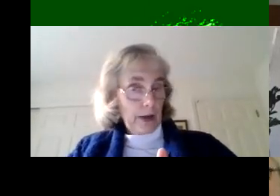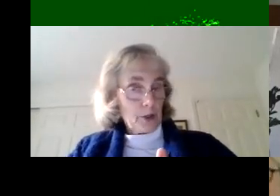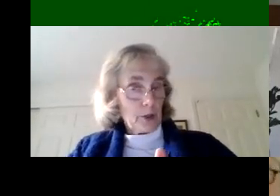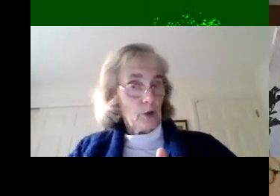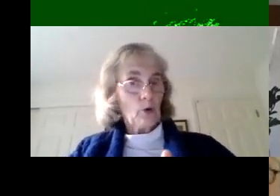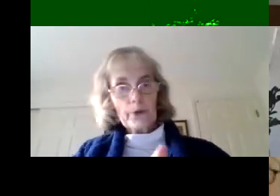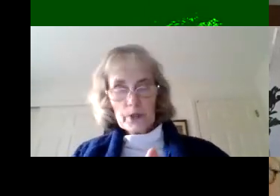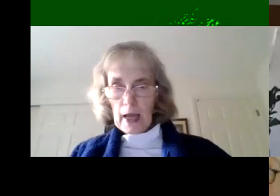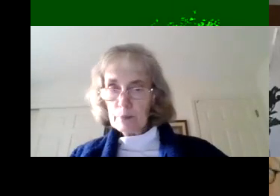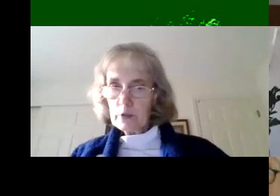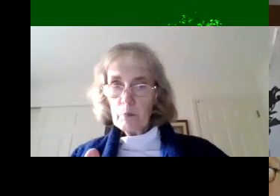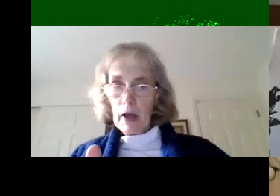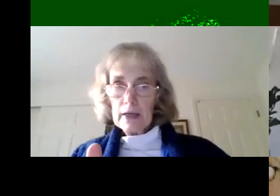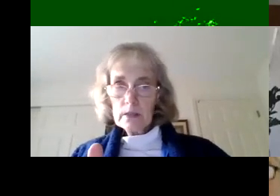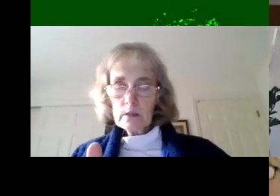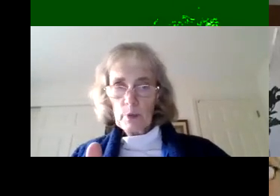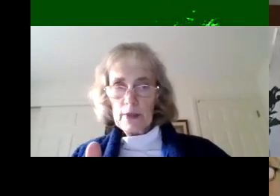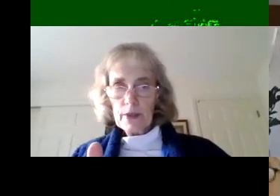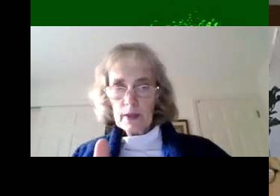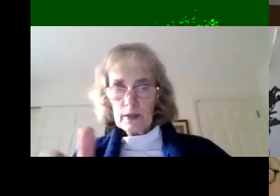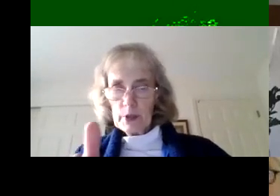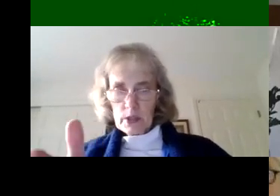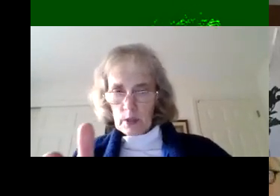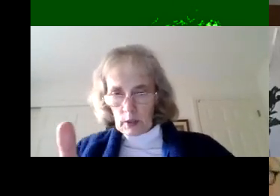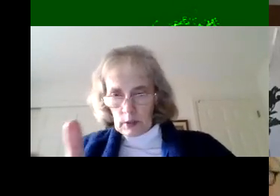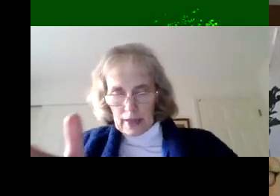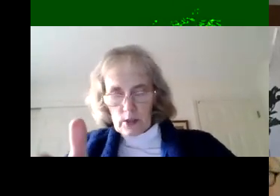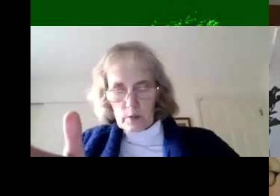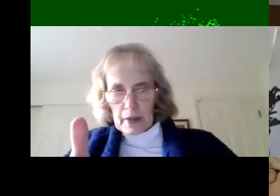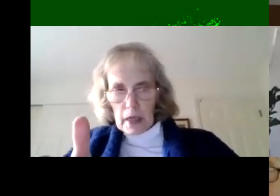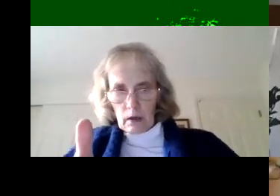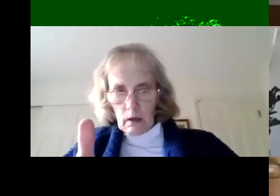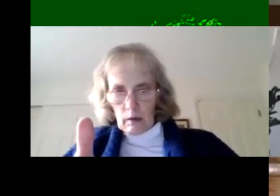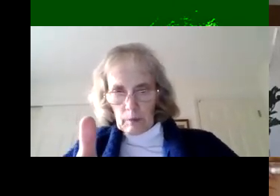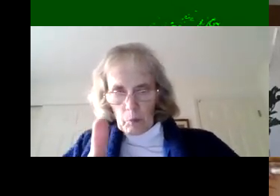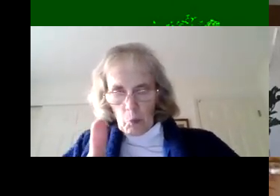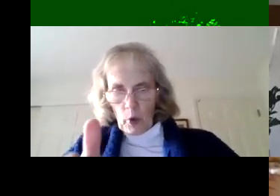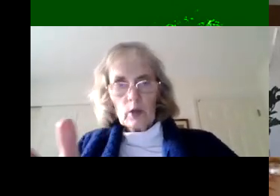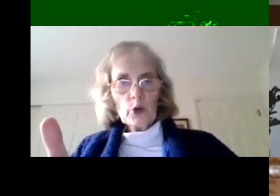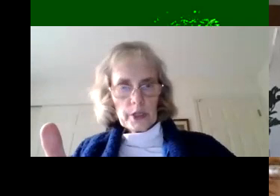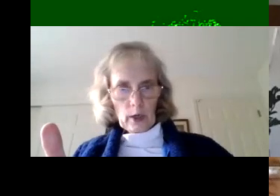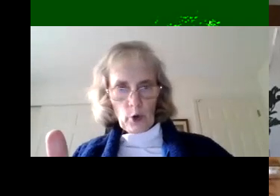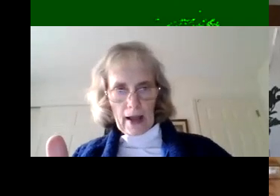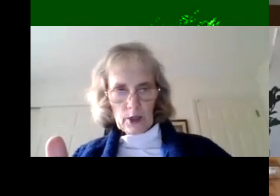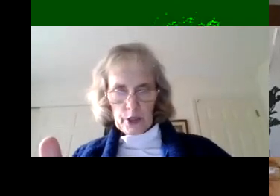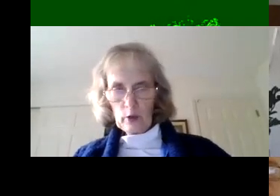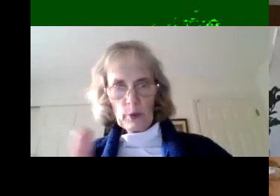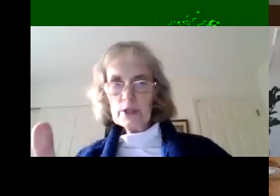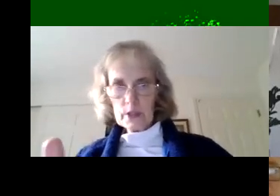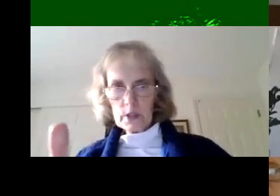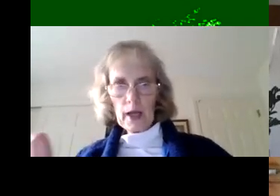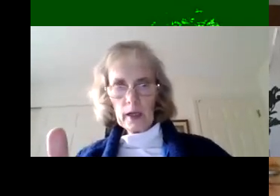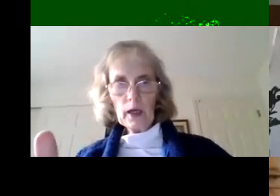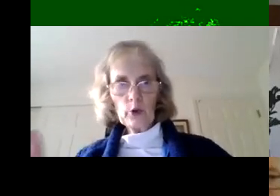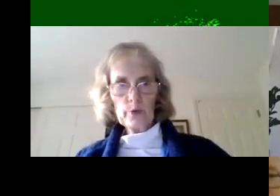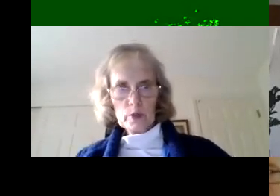fighting infection, or if they're type 2 biased, which tends to be more allergic reaction,